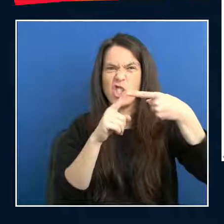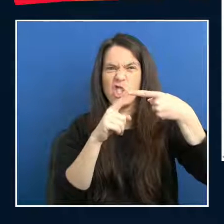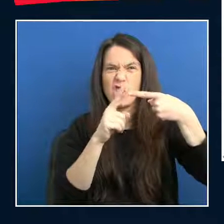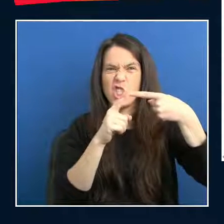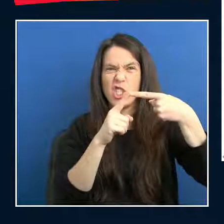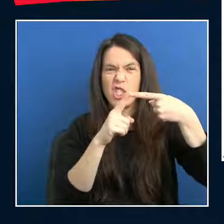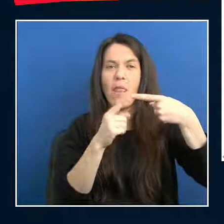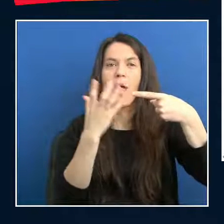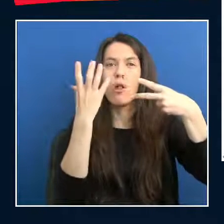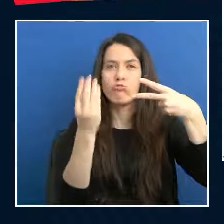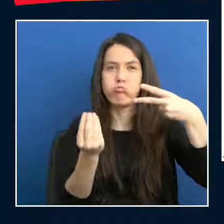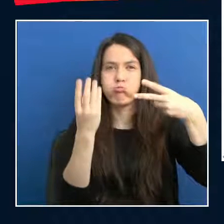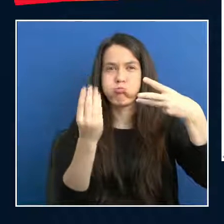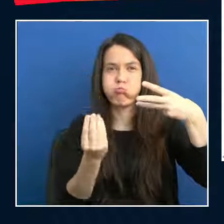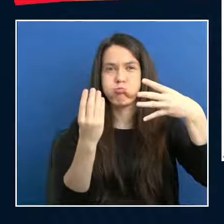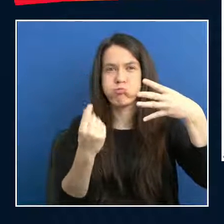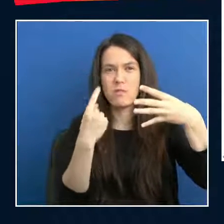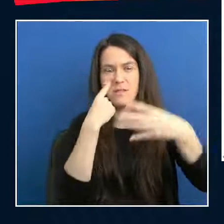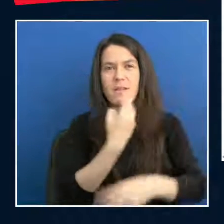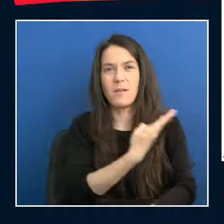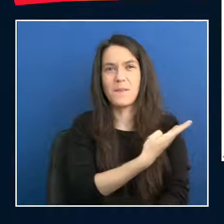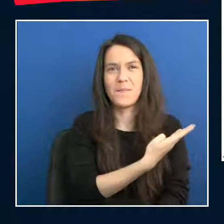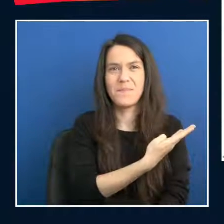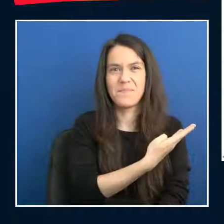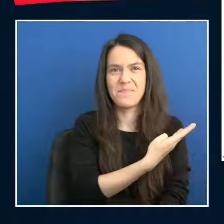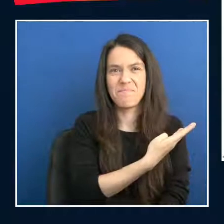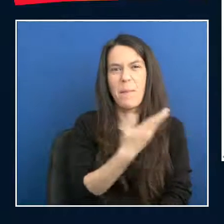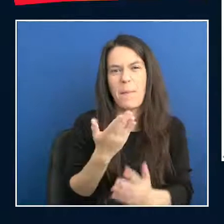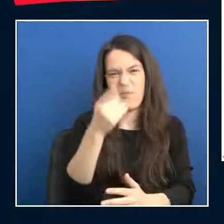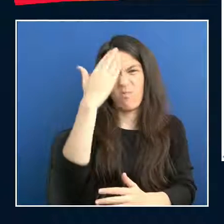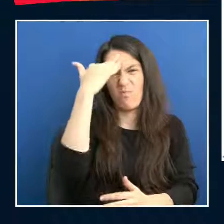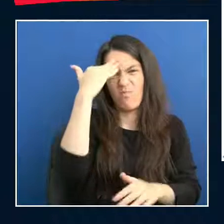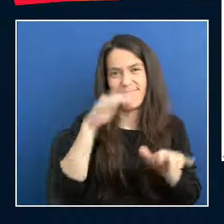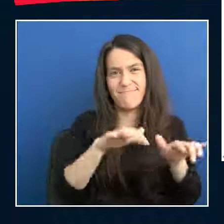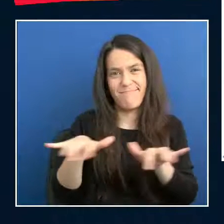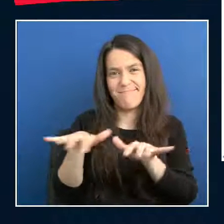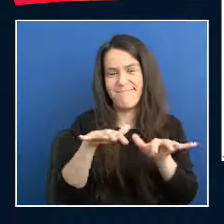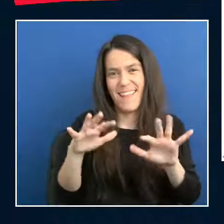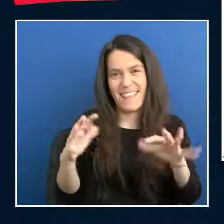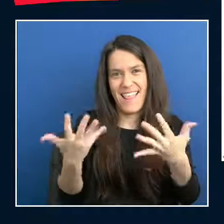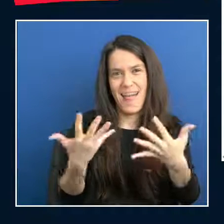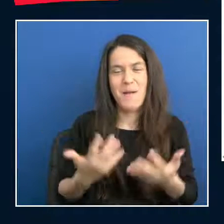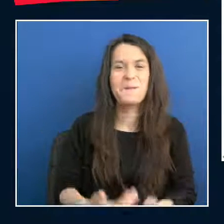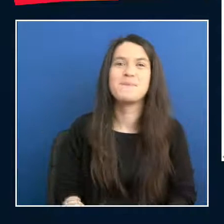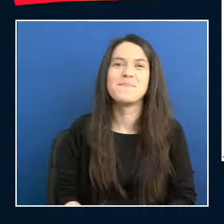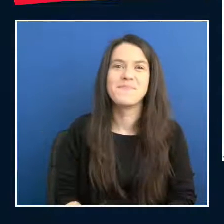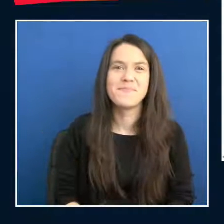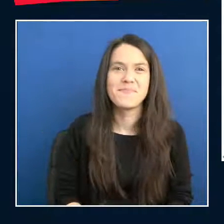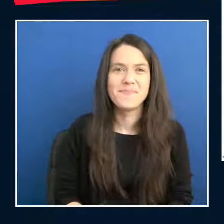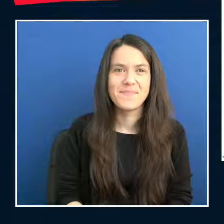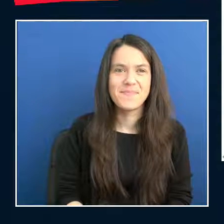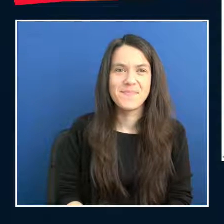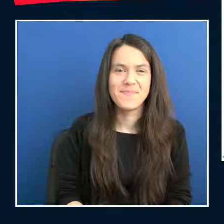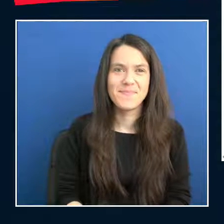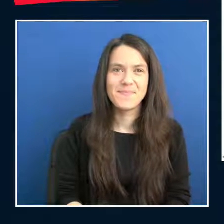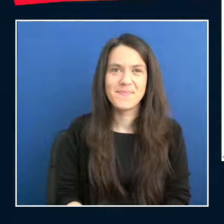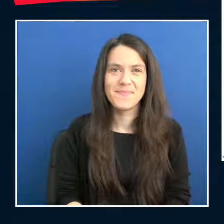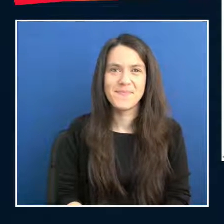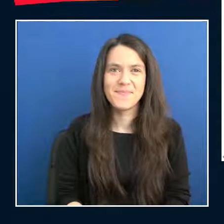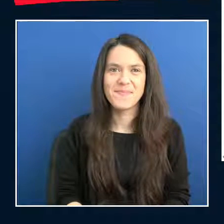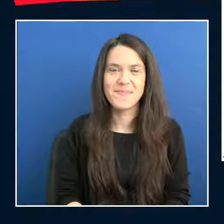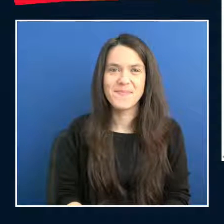Umbraco, you're probably more familiar with all those commands than I am. And then I set my stage for publishing, which